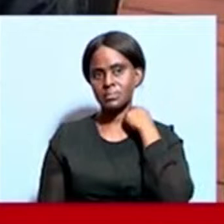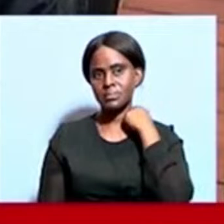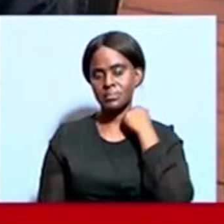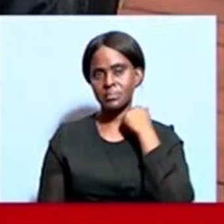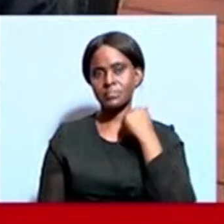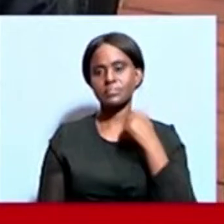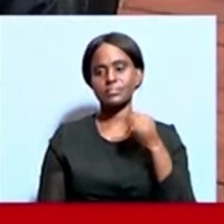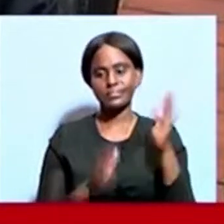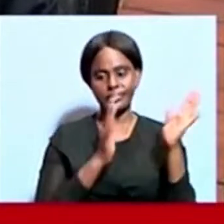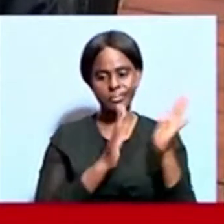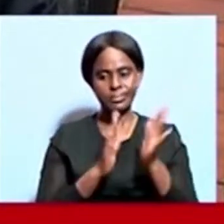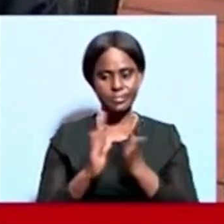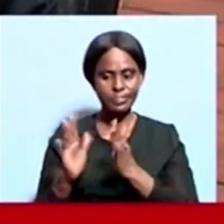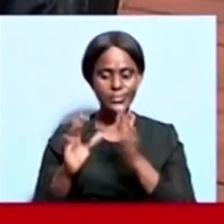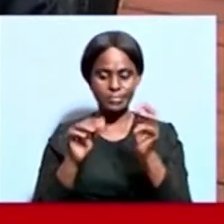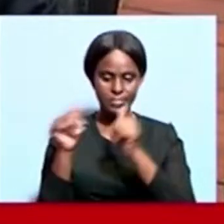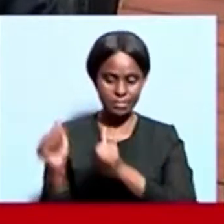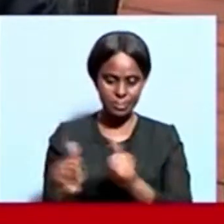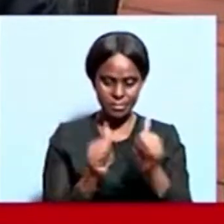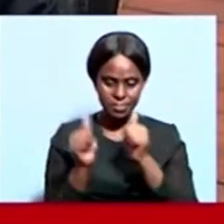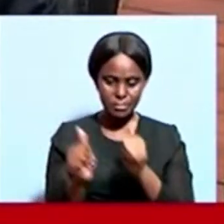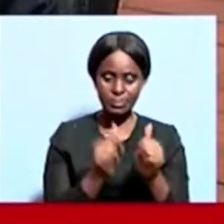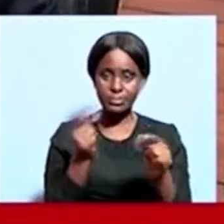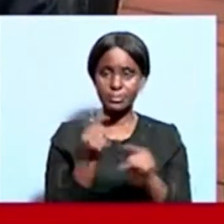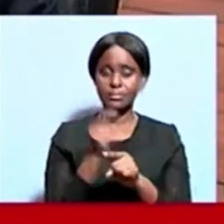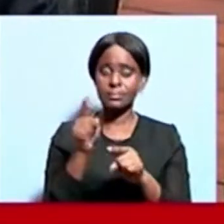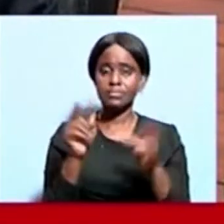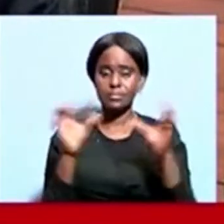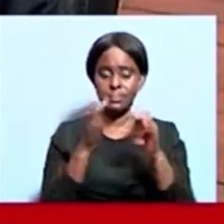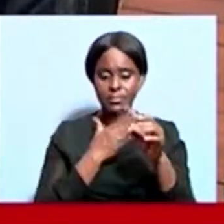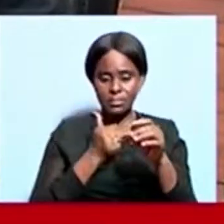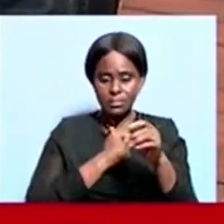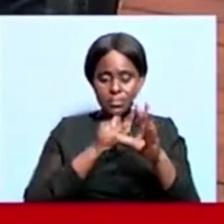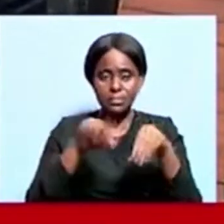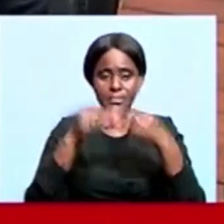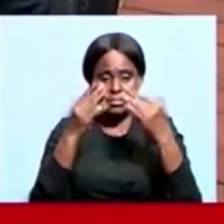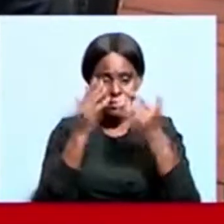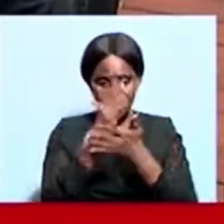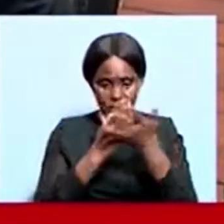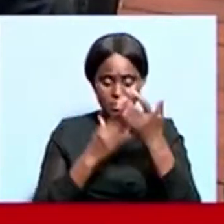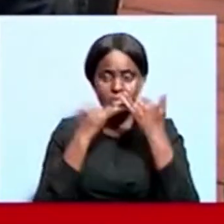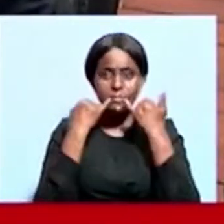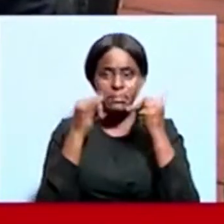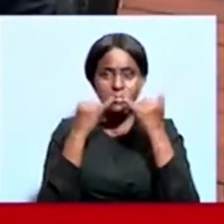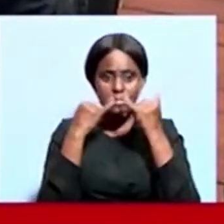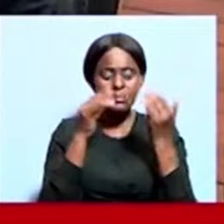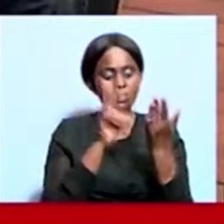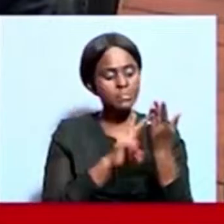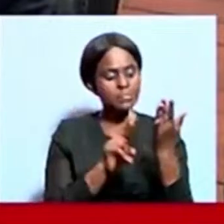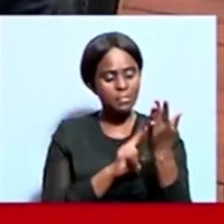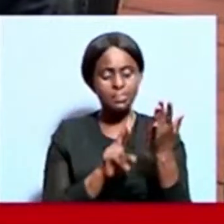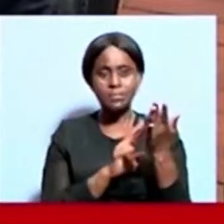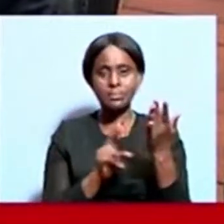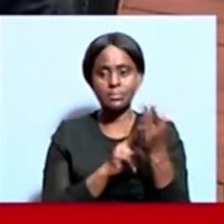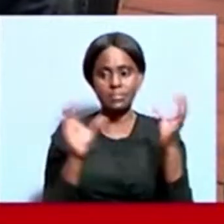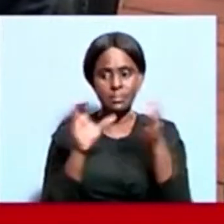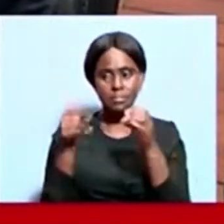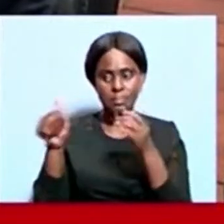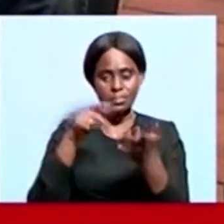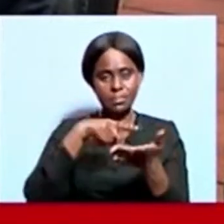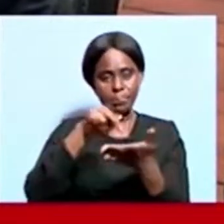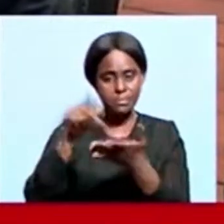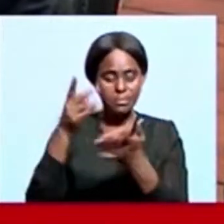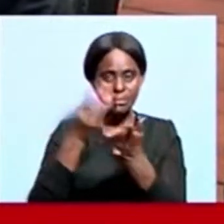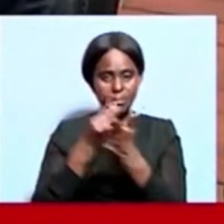the remedial measure or action taken by the Council. Let me give some information to read. The Council paid